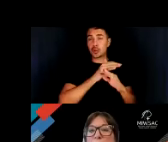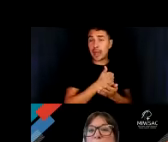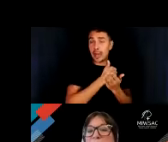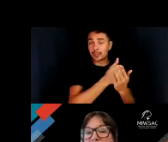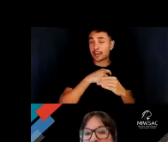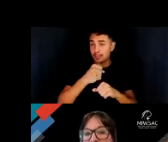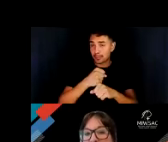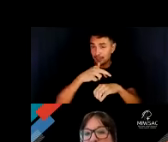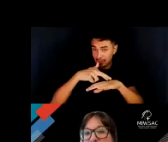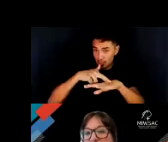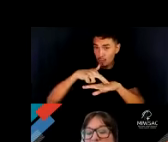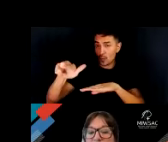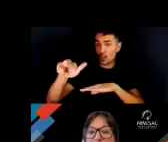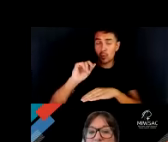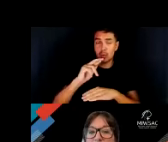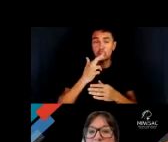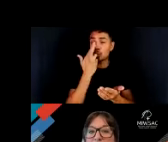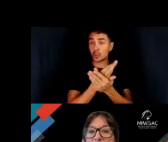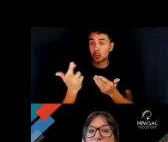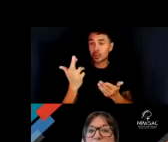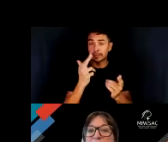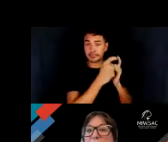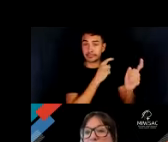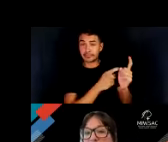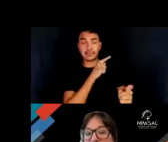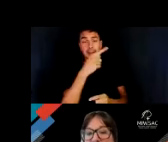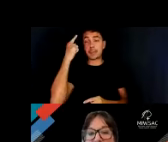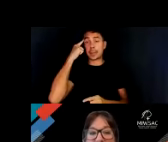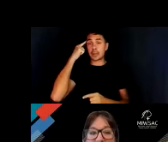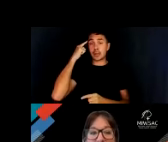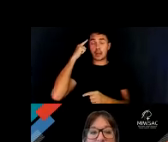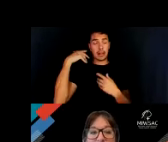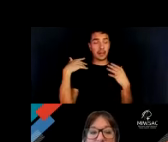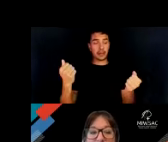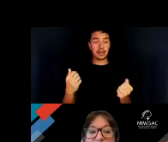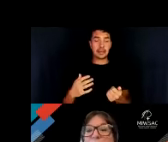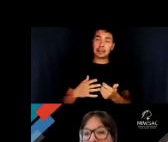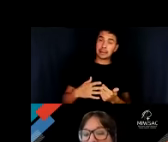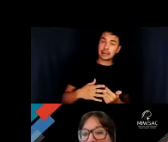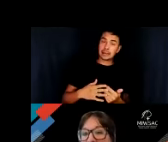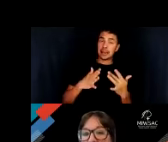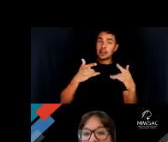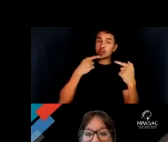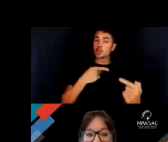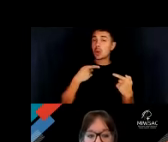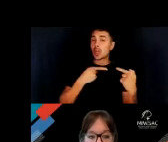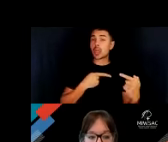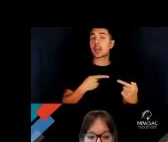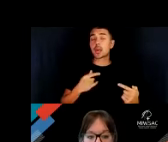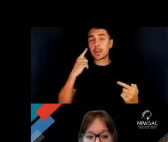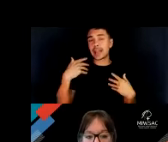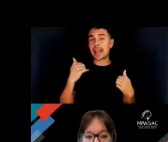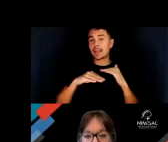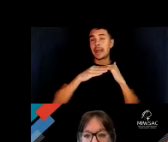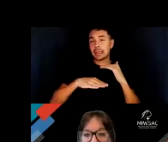referral or provide them some resources because maybe their mental health is struggling, or they're struggling with their mental health?